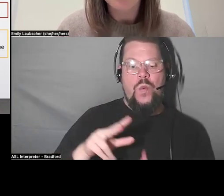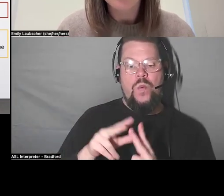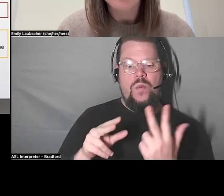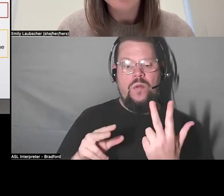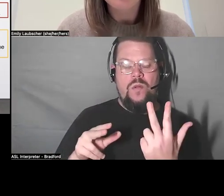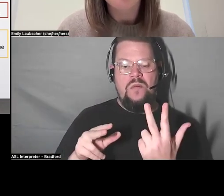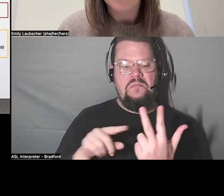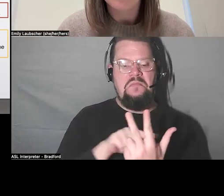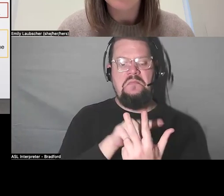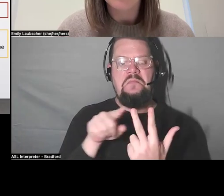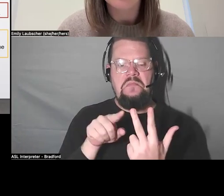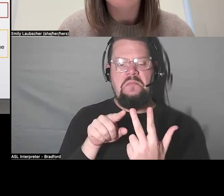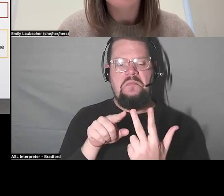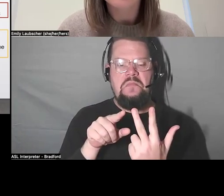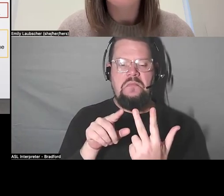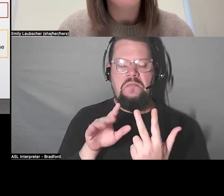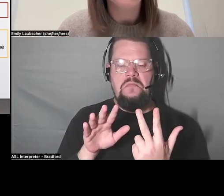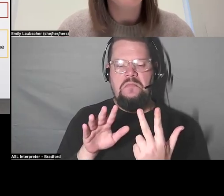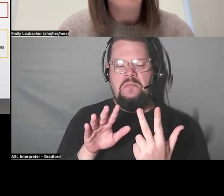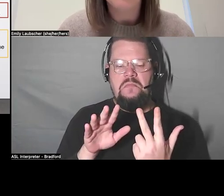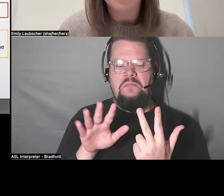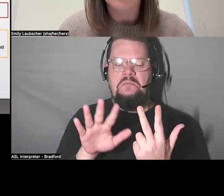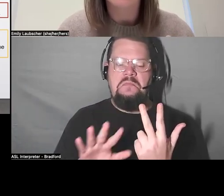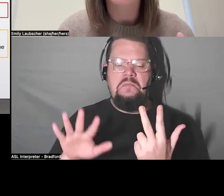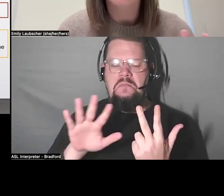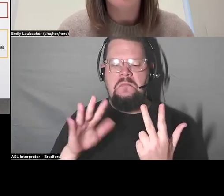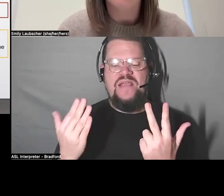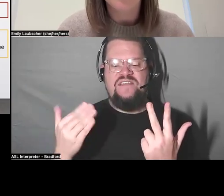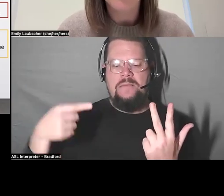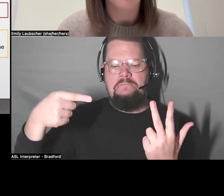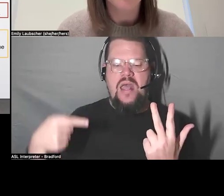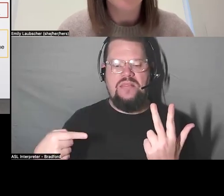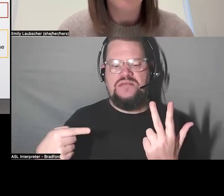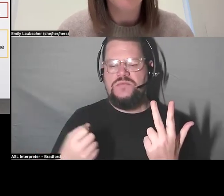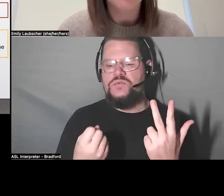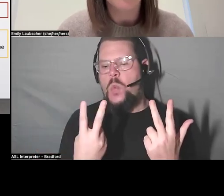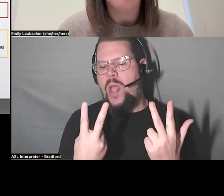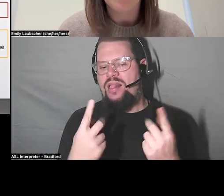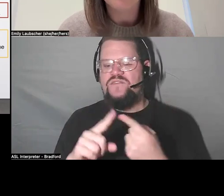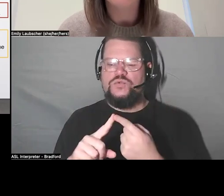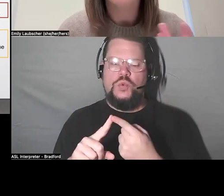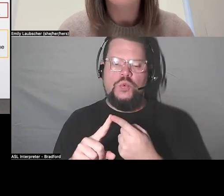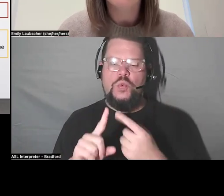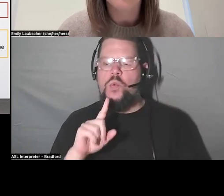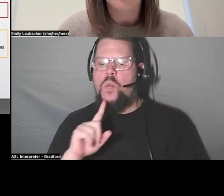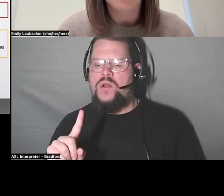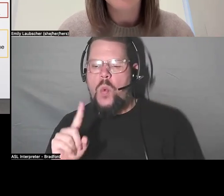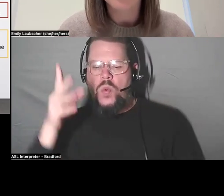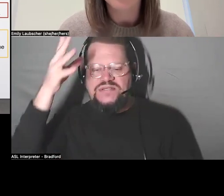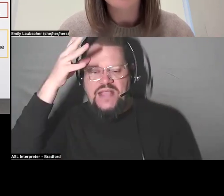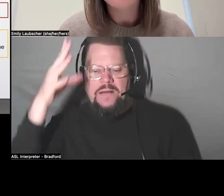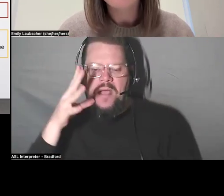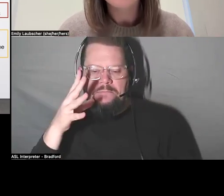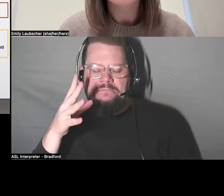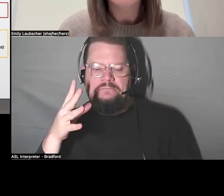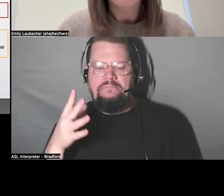are produced by 15 months of age. So 12 months or 1 year old for dad and mom, 15 months for